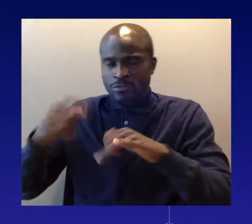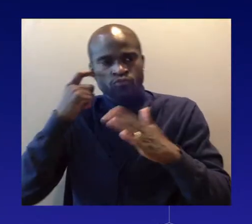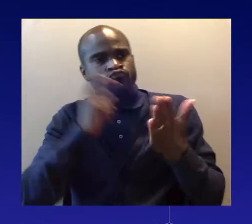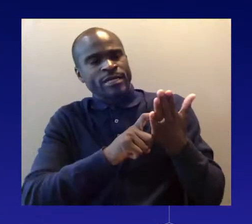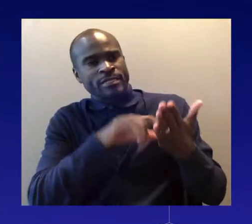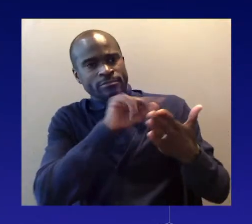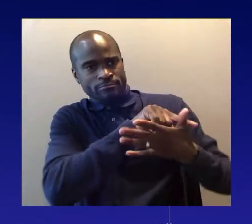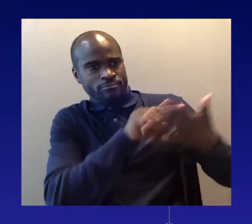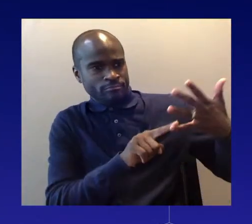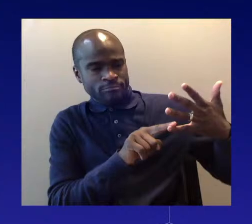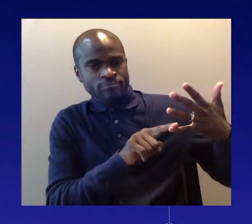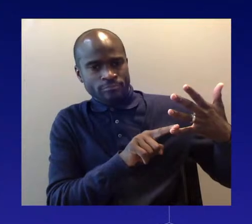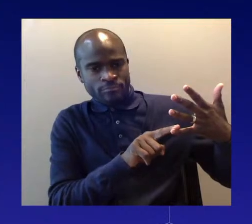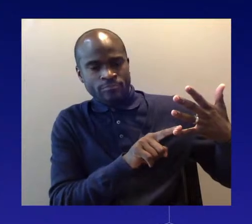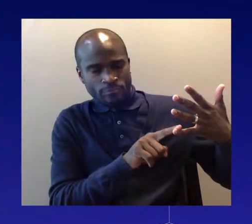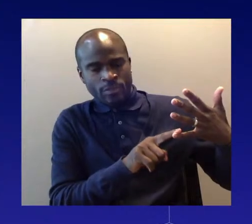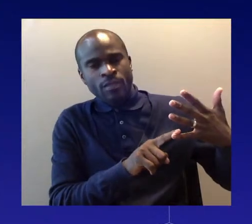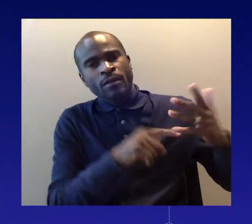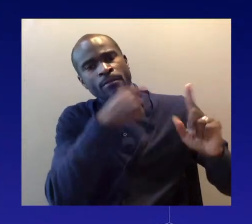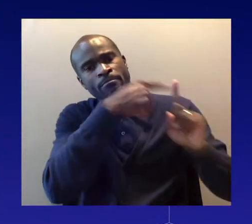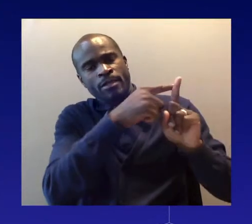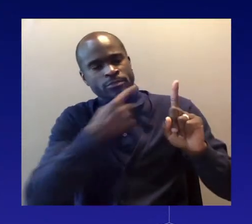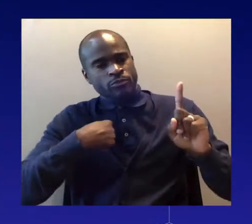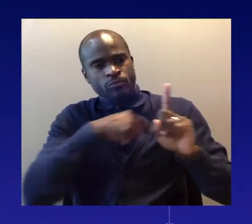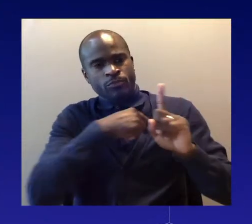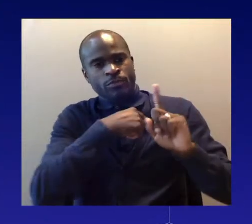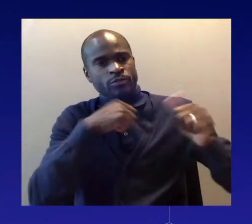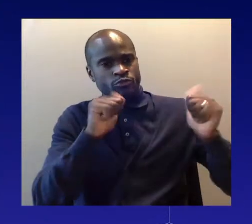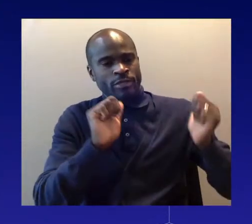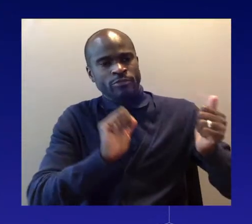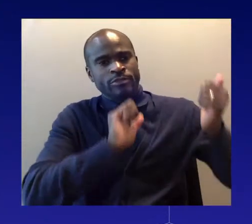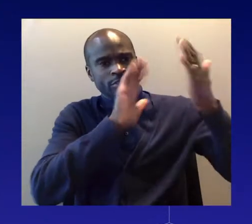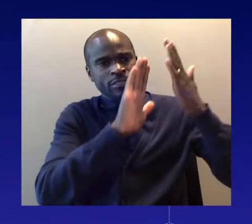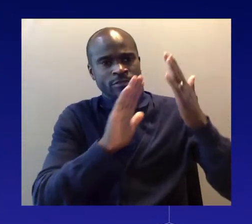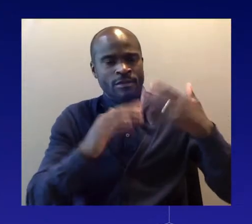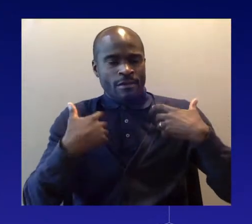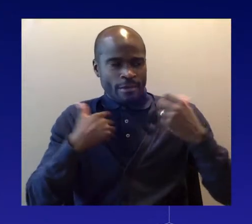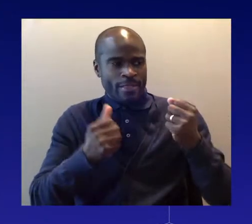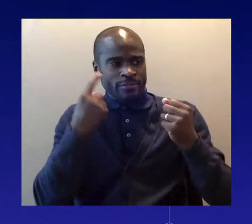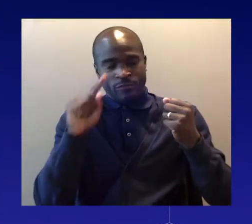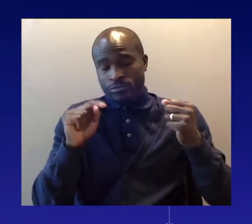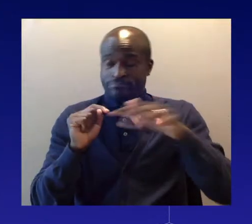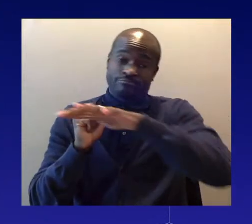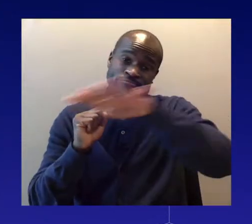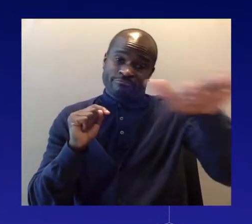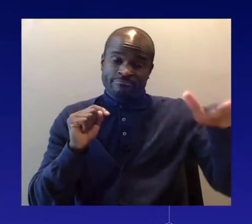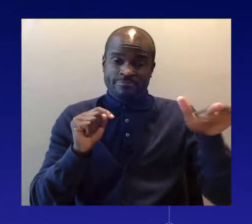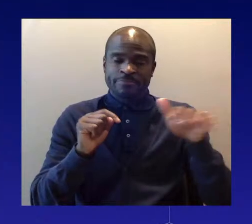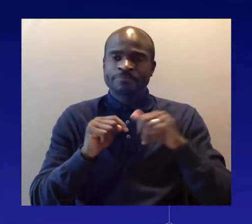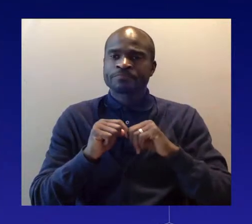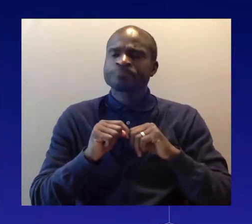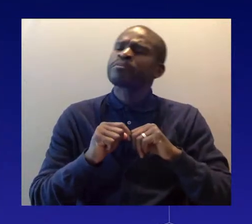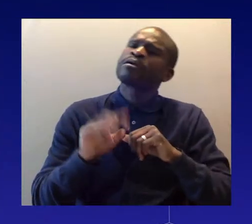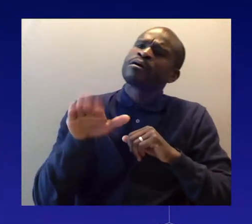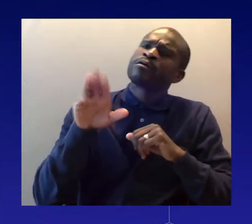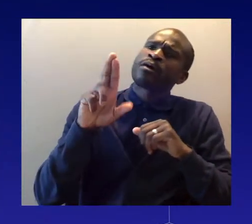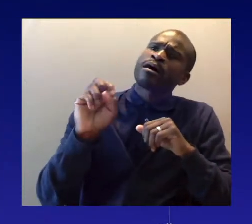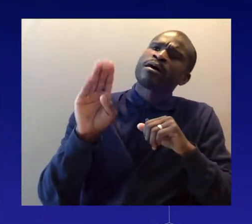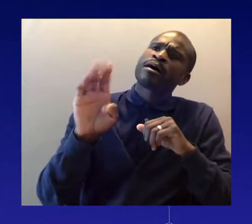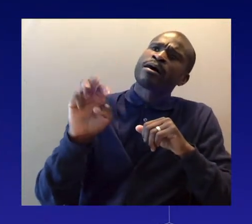we address population health system-wide. So, Robert, I'd love to hear from you about some of the work that you're doing in this space and where you see the